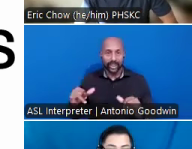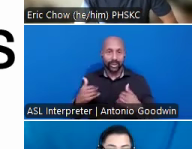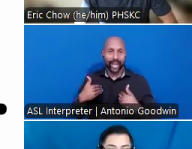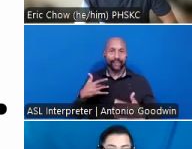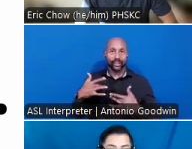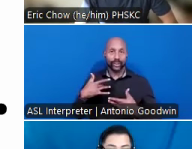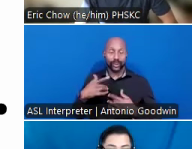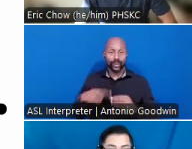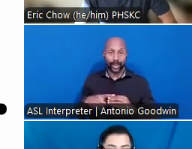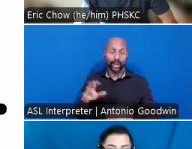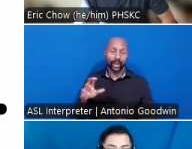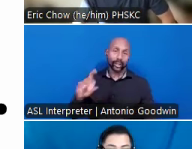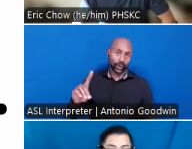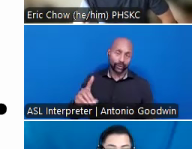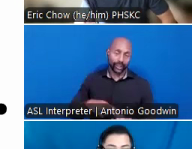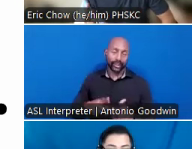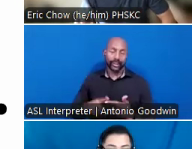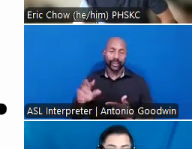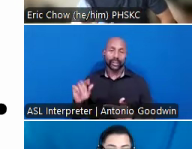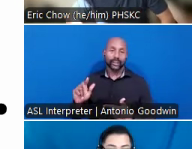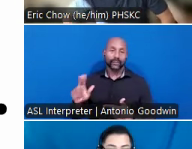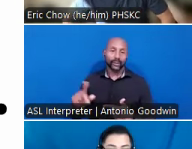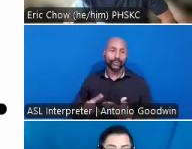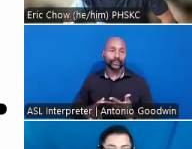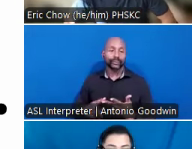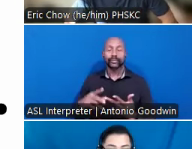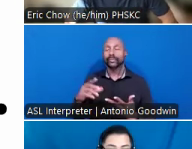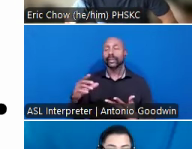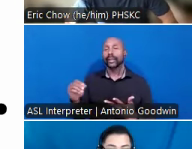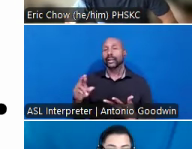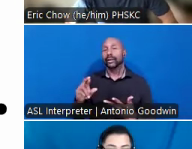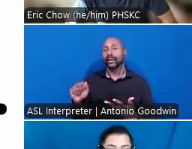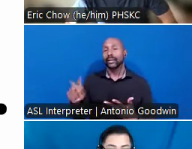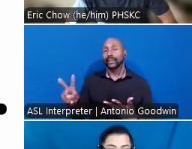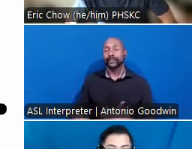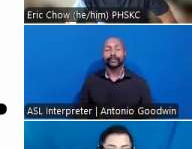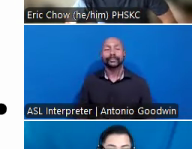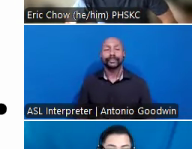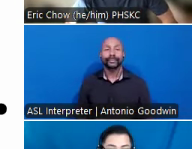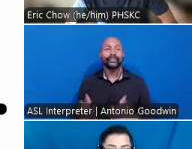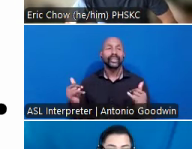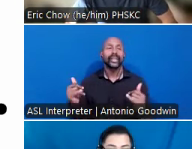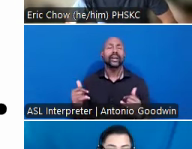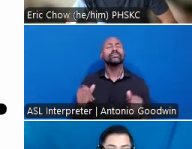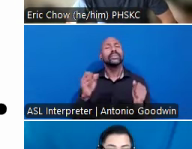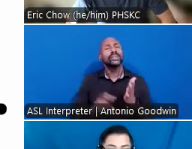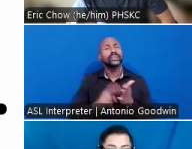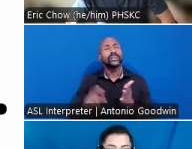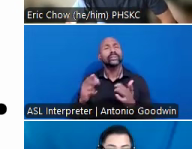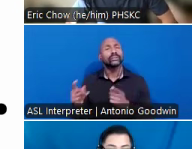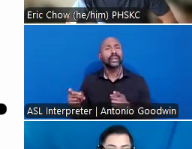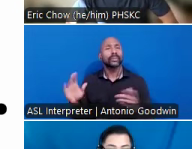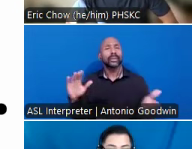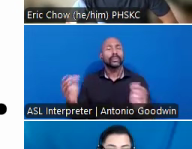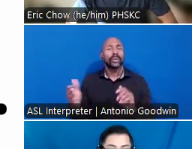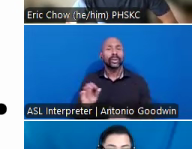A lot of research has gone into assessing how is COVID compared to flu when it comes to mortality or deaths. And this